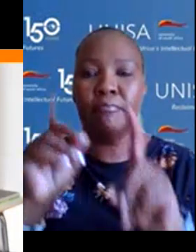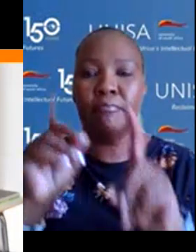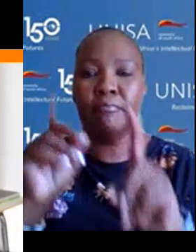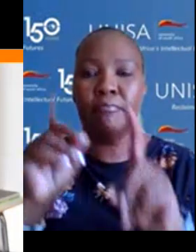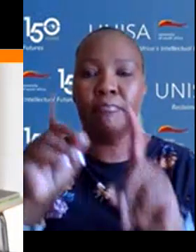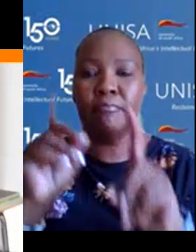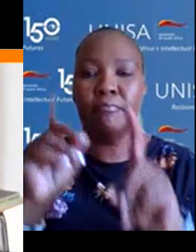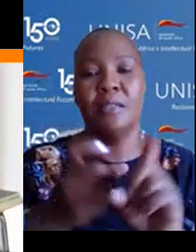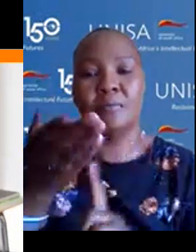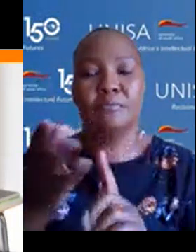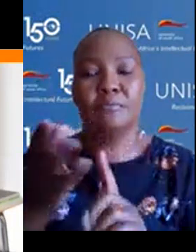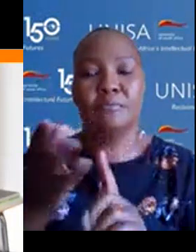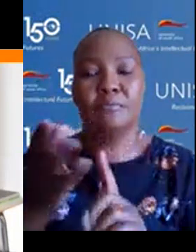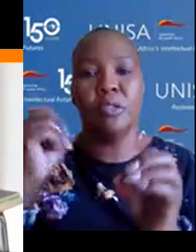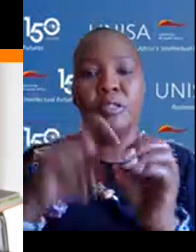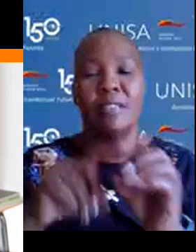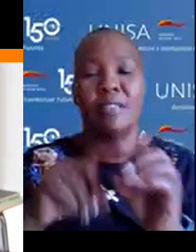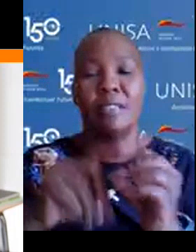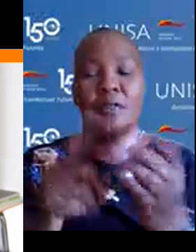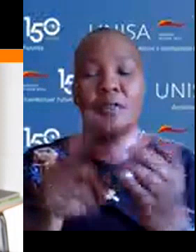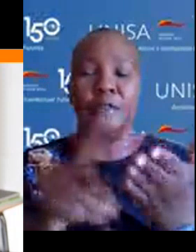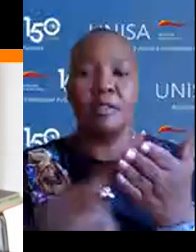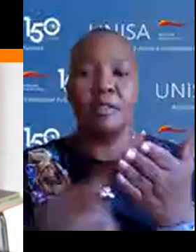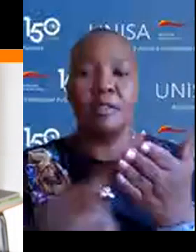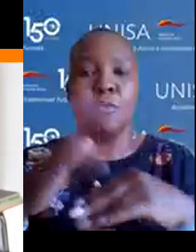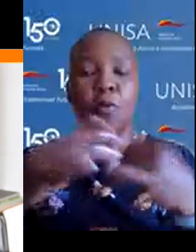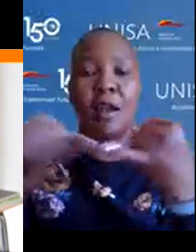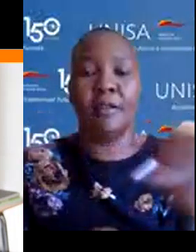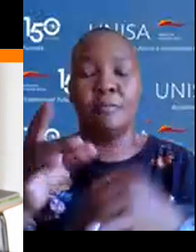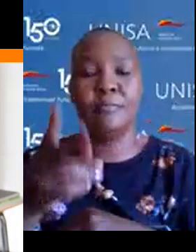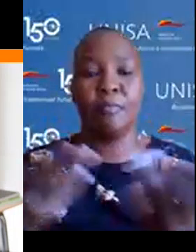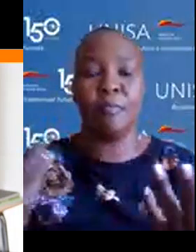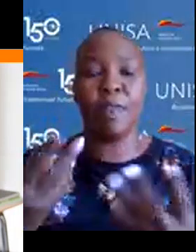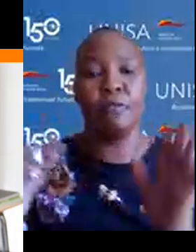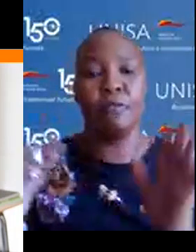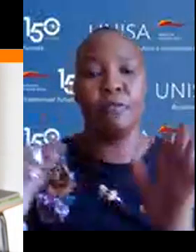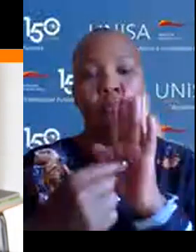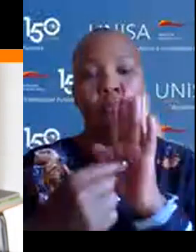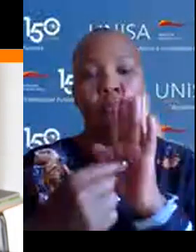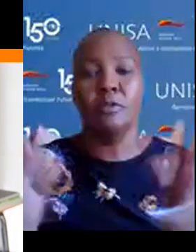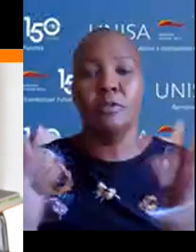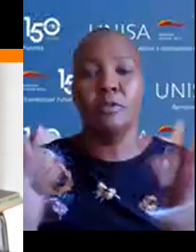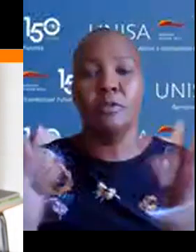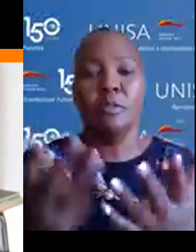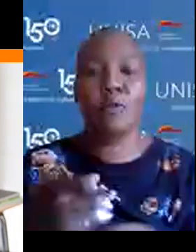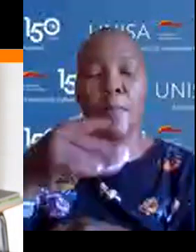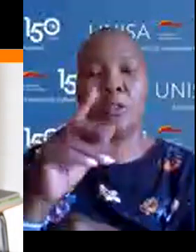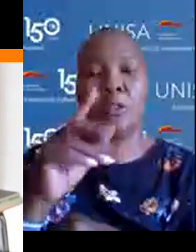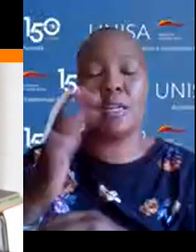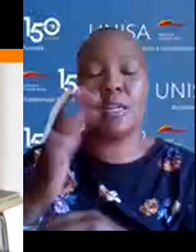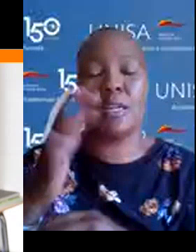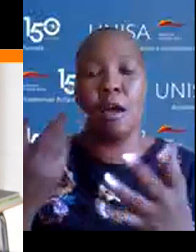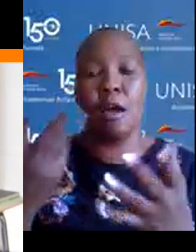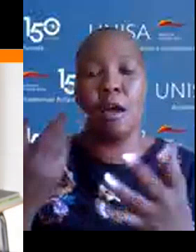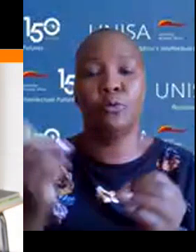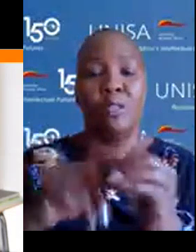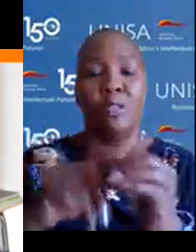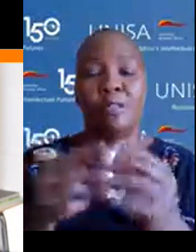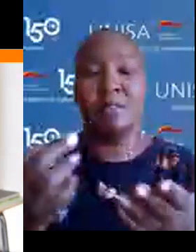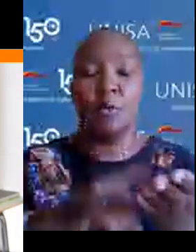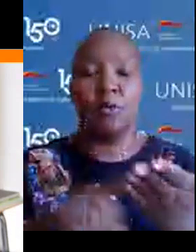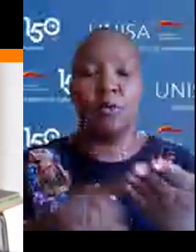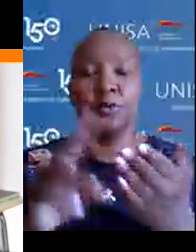can join the weekly sessions online as well. We'll show you on the portal where you can find the join links if you want to join during the week as